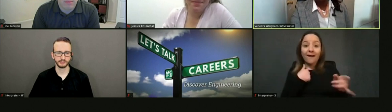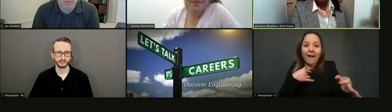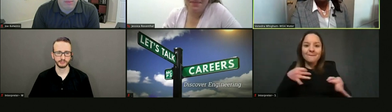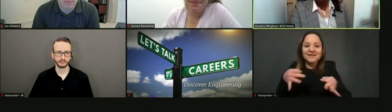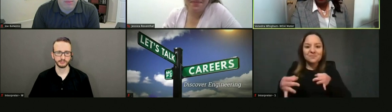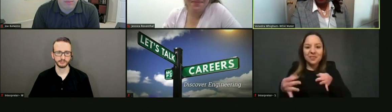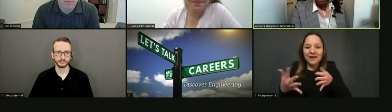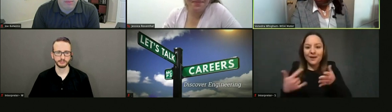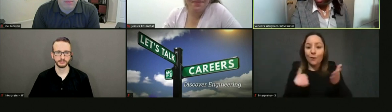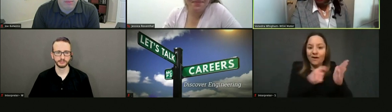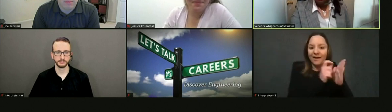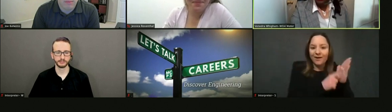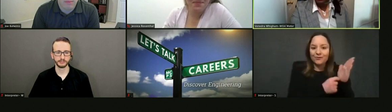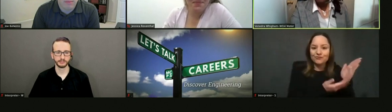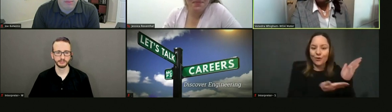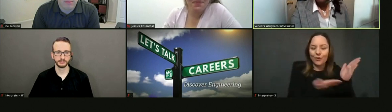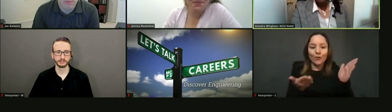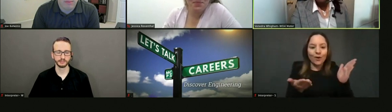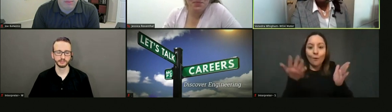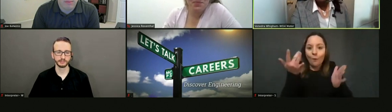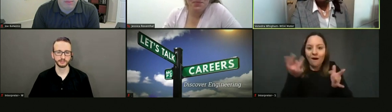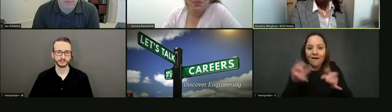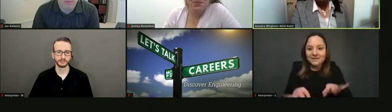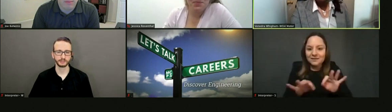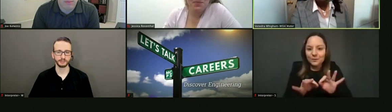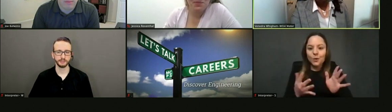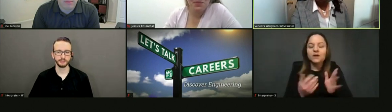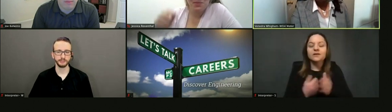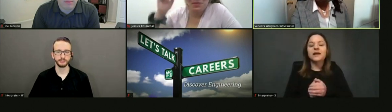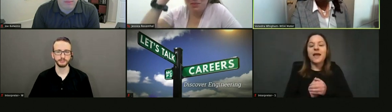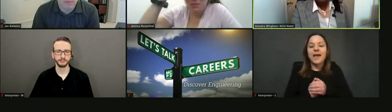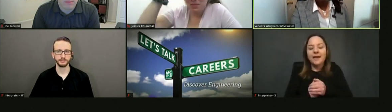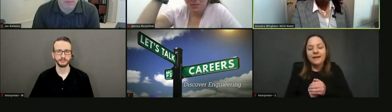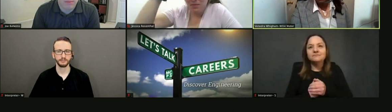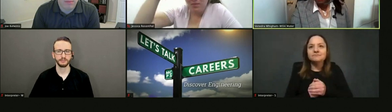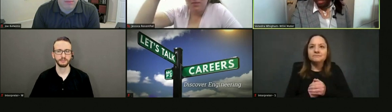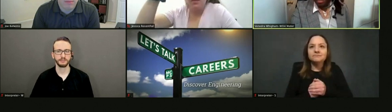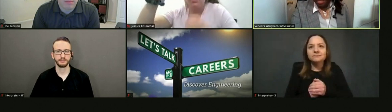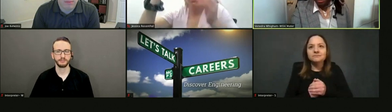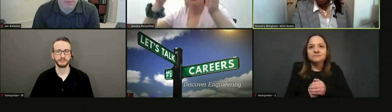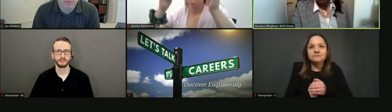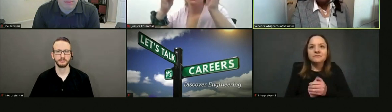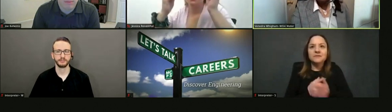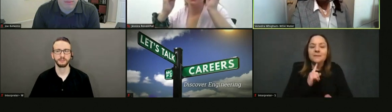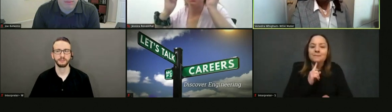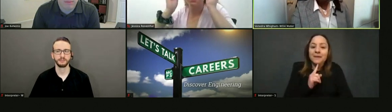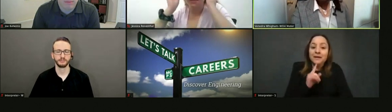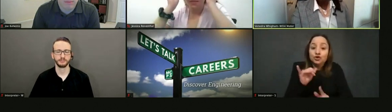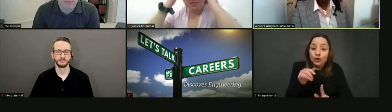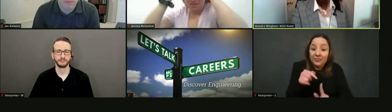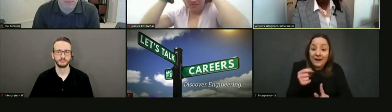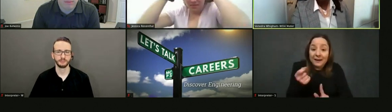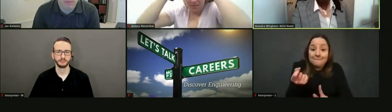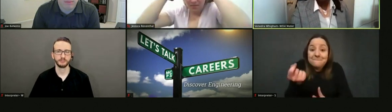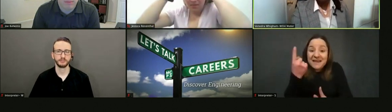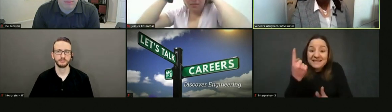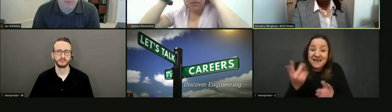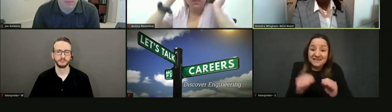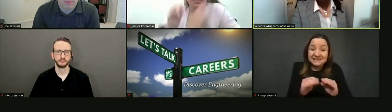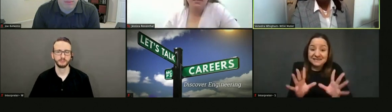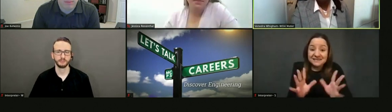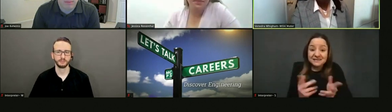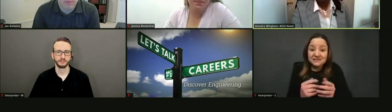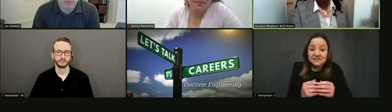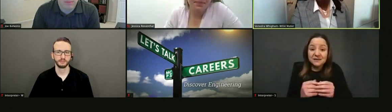and why it's important and make it make sense, basically, to other persons that